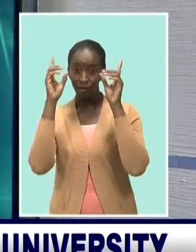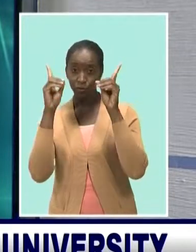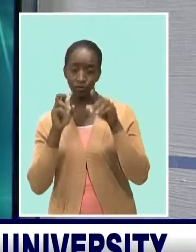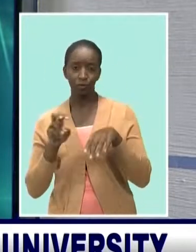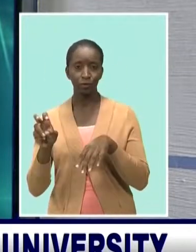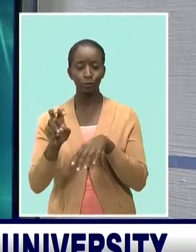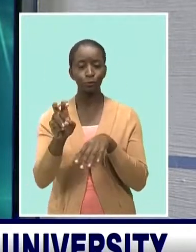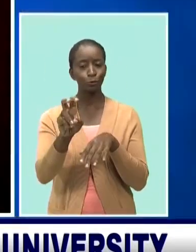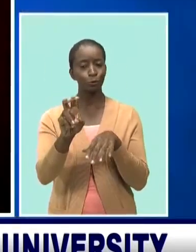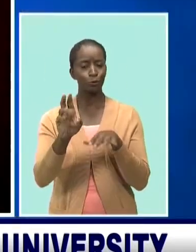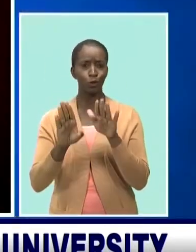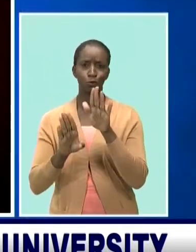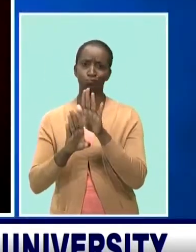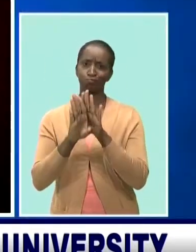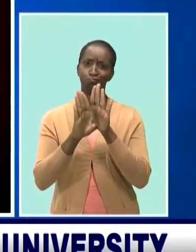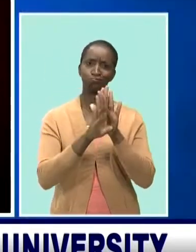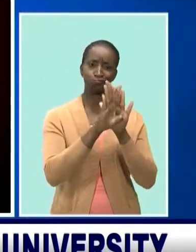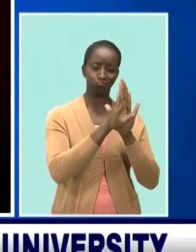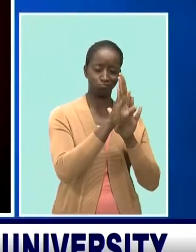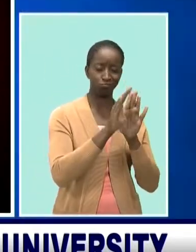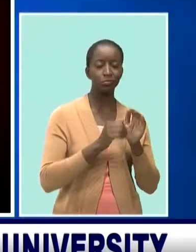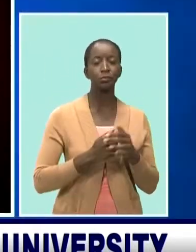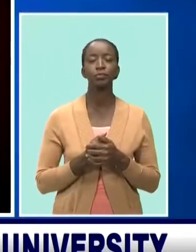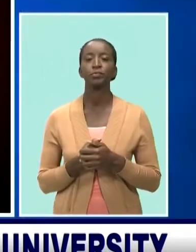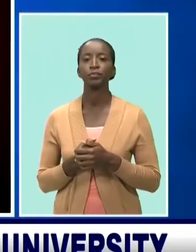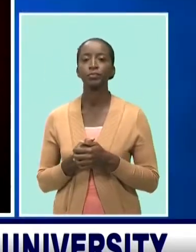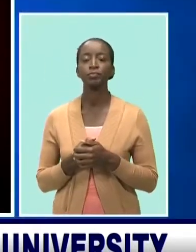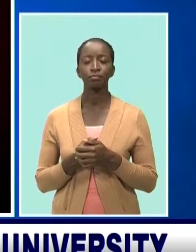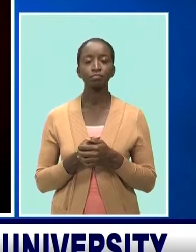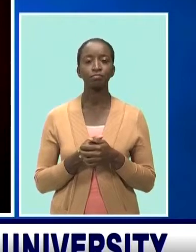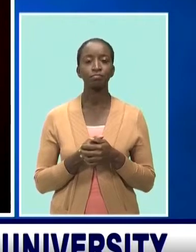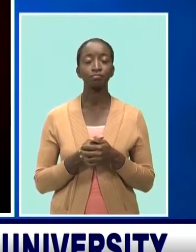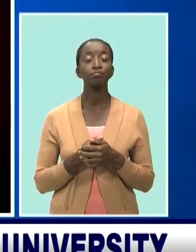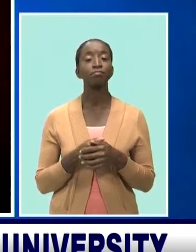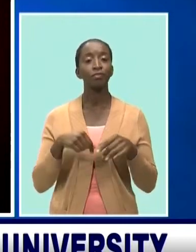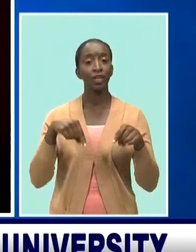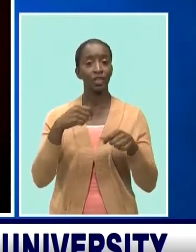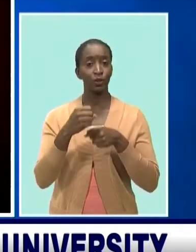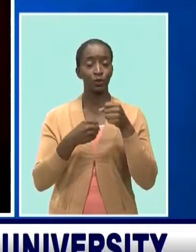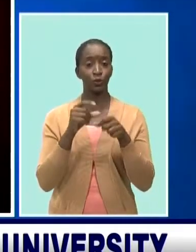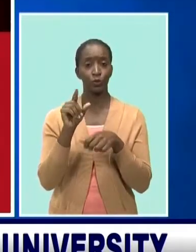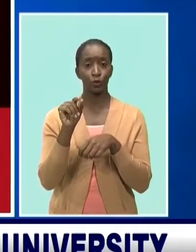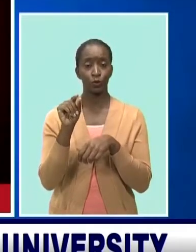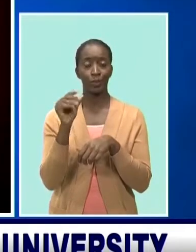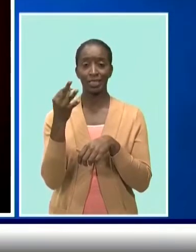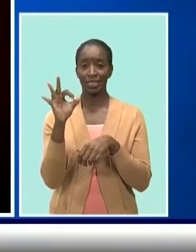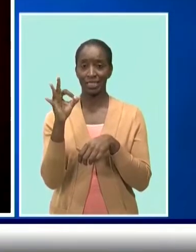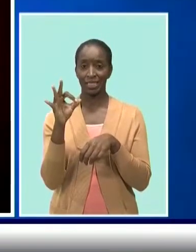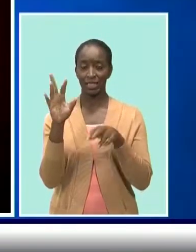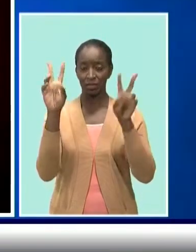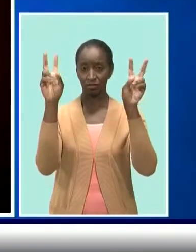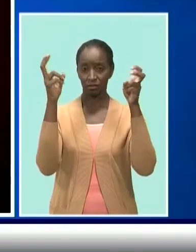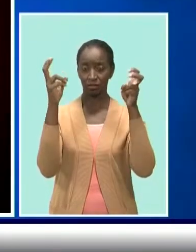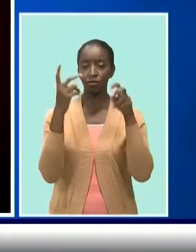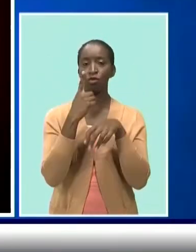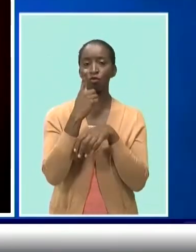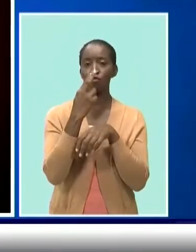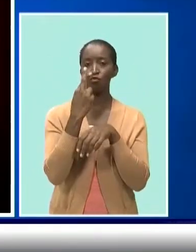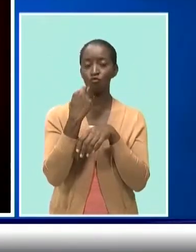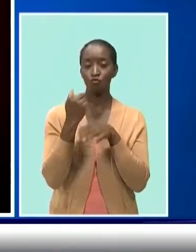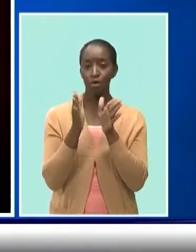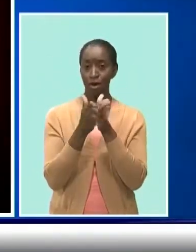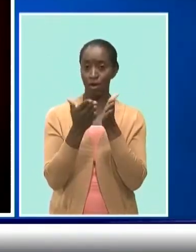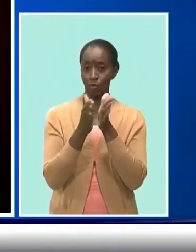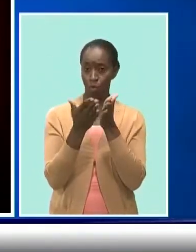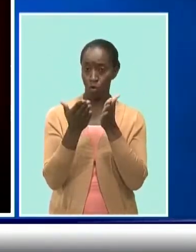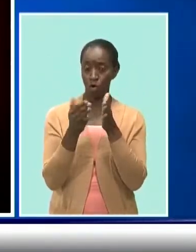In the 2019 version of its Red Book, the chief executive officer of Tara Caribbean, Andrew Malilu,